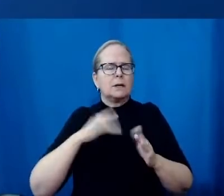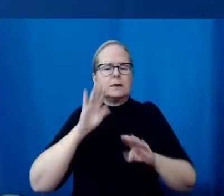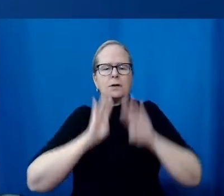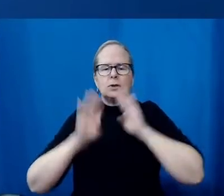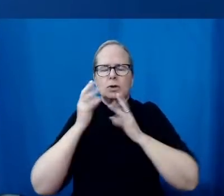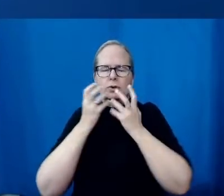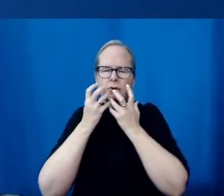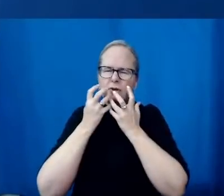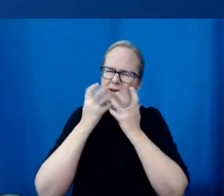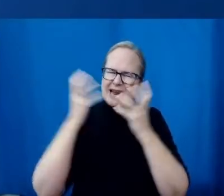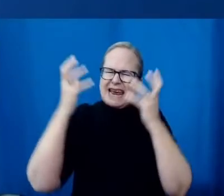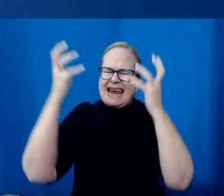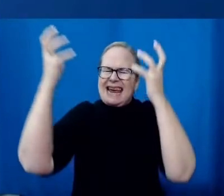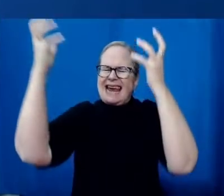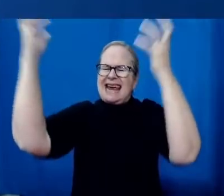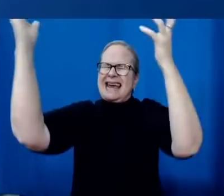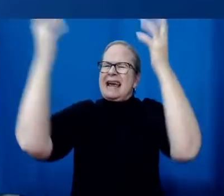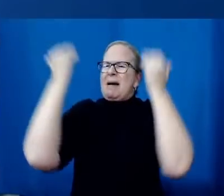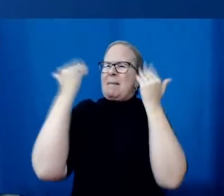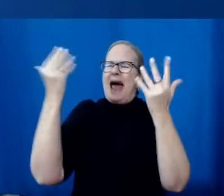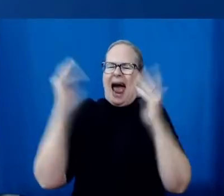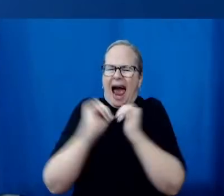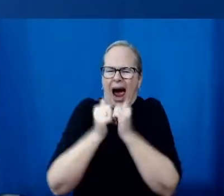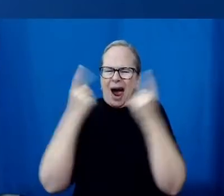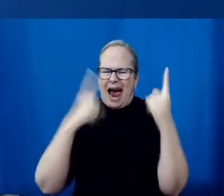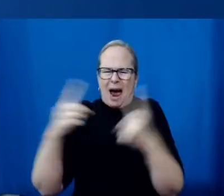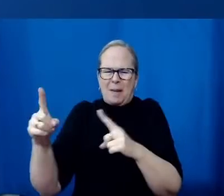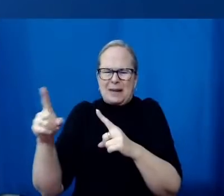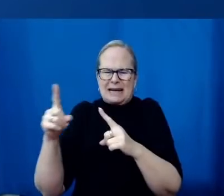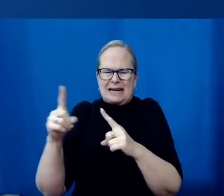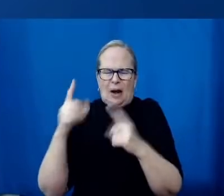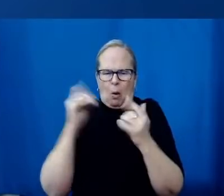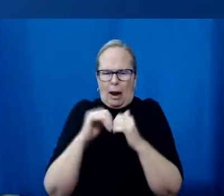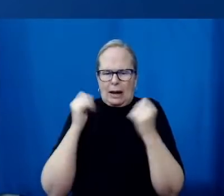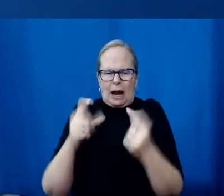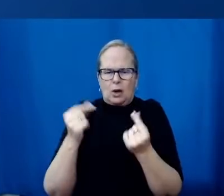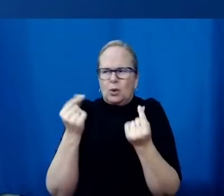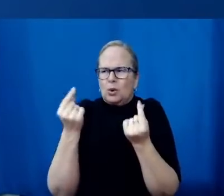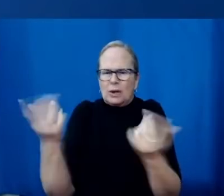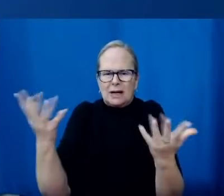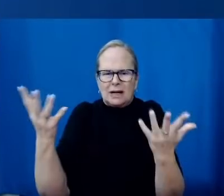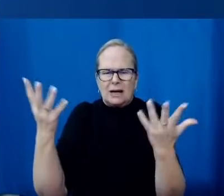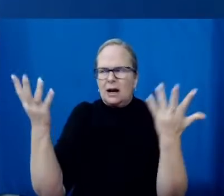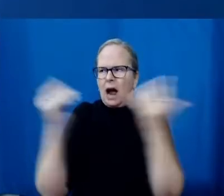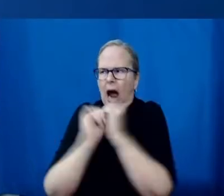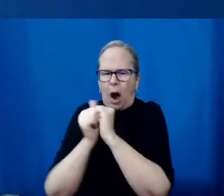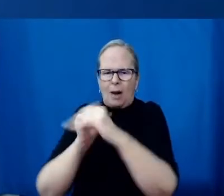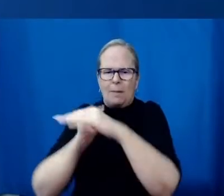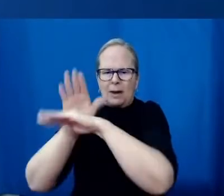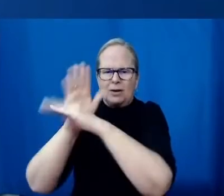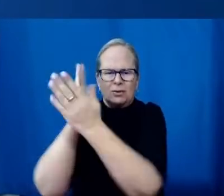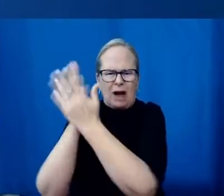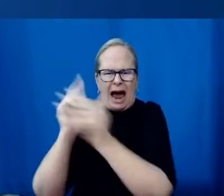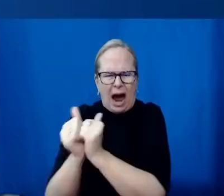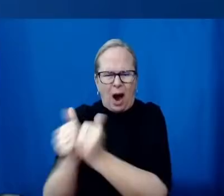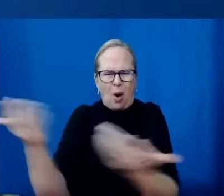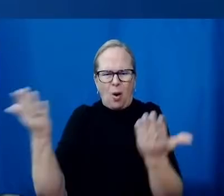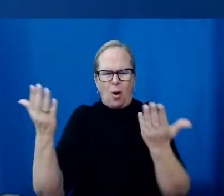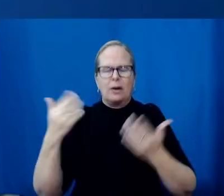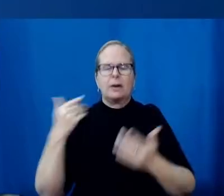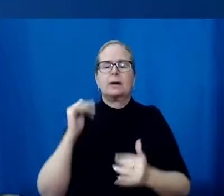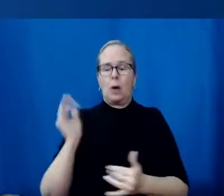asking, how can this be happening? And is there anything we can do about it? So that will sort of drive